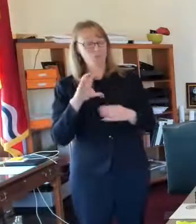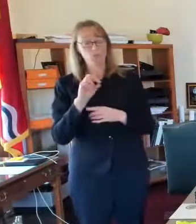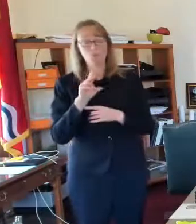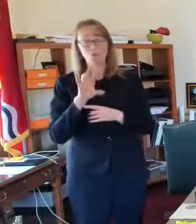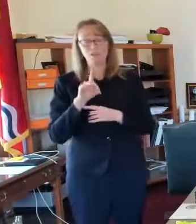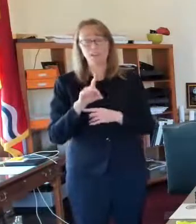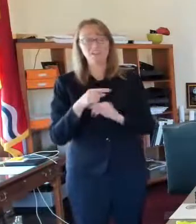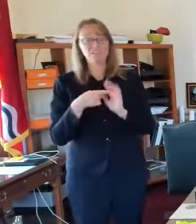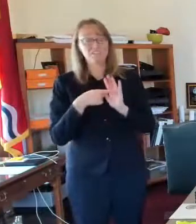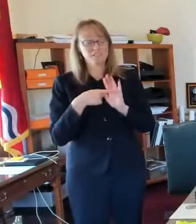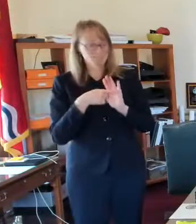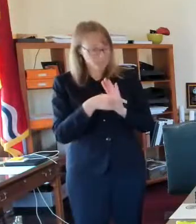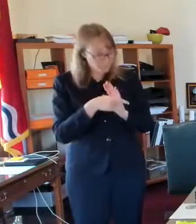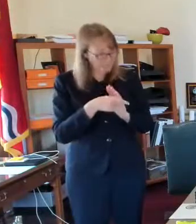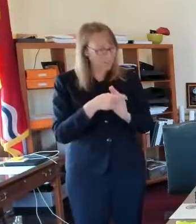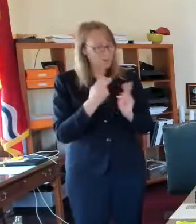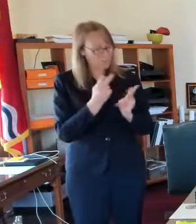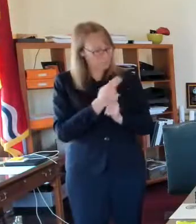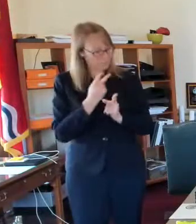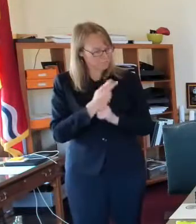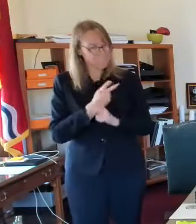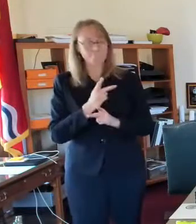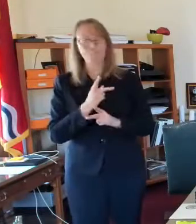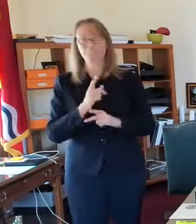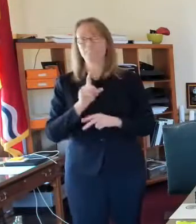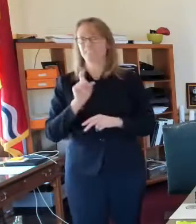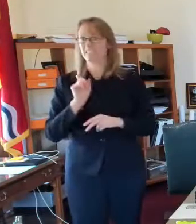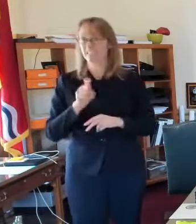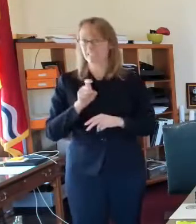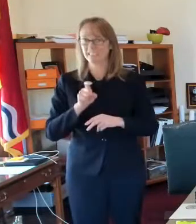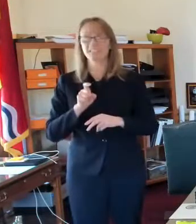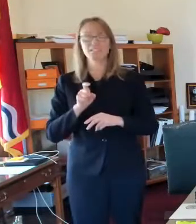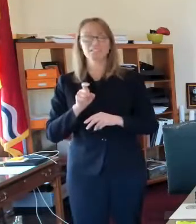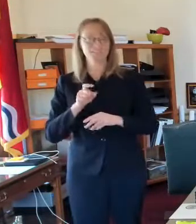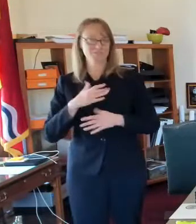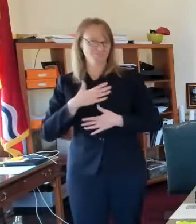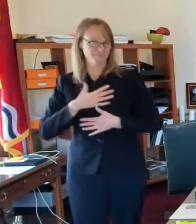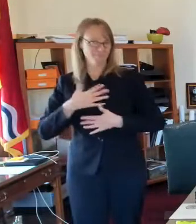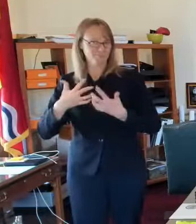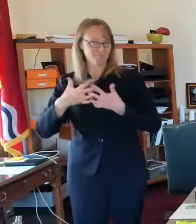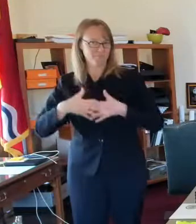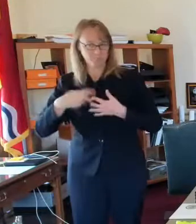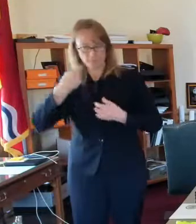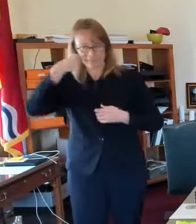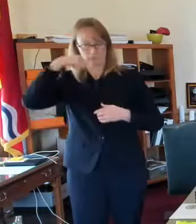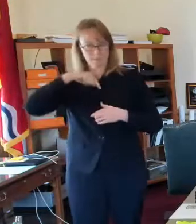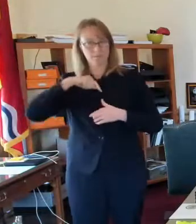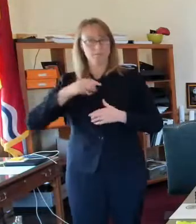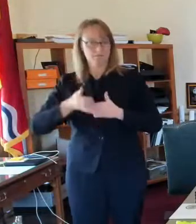we're concerned about these new hospitalization numbers, having 100